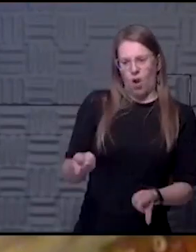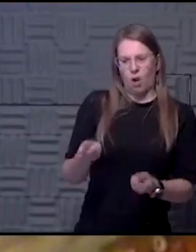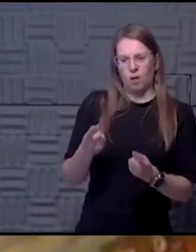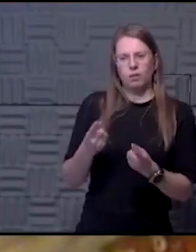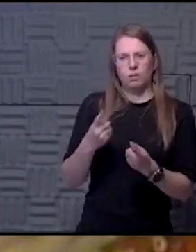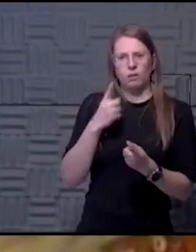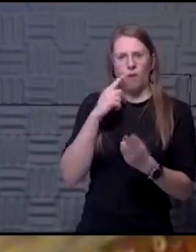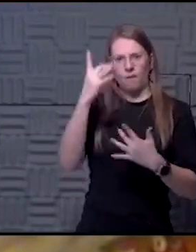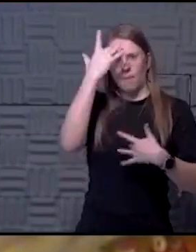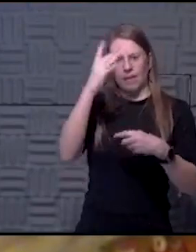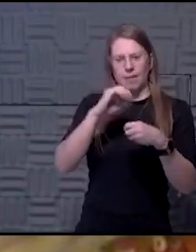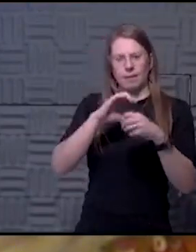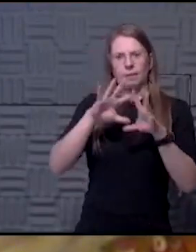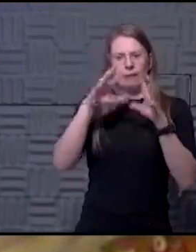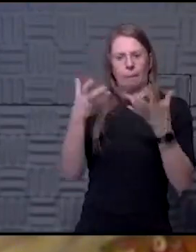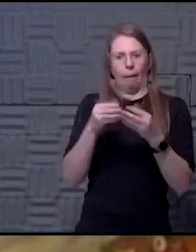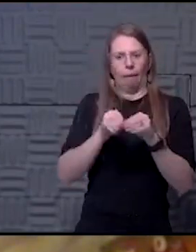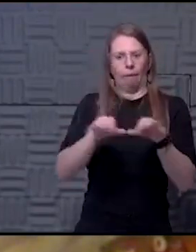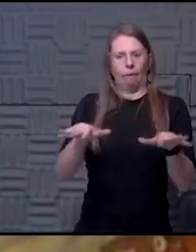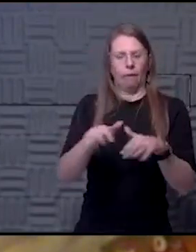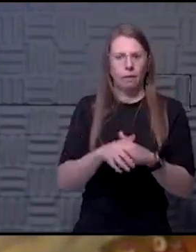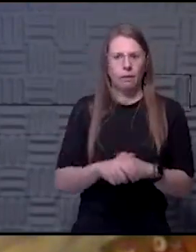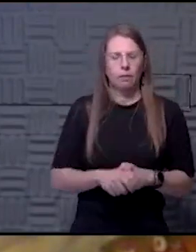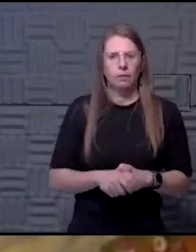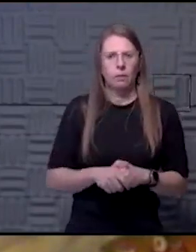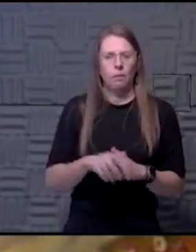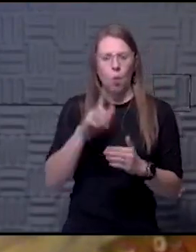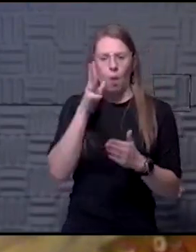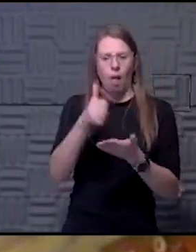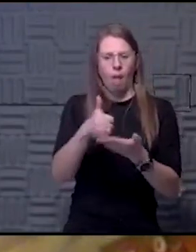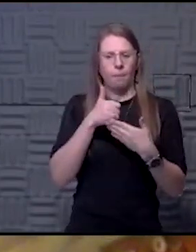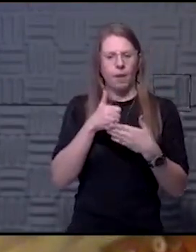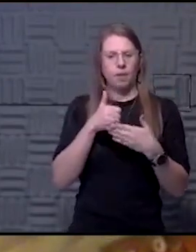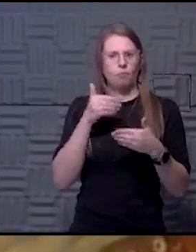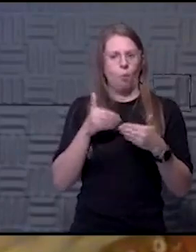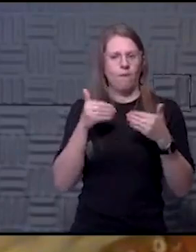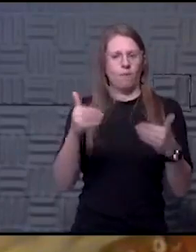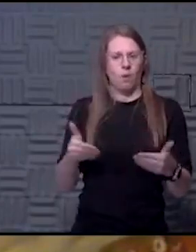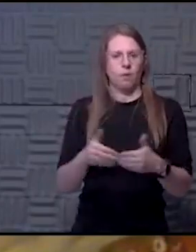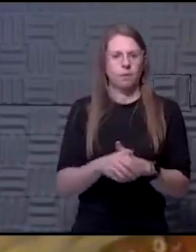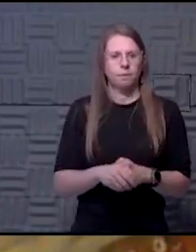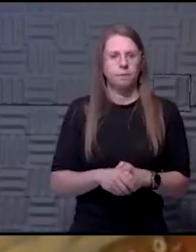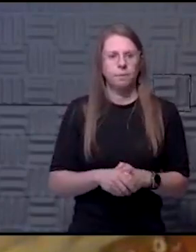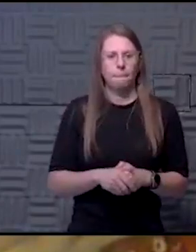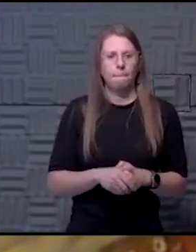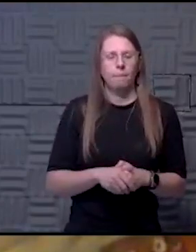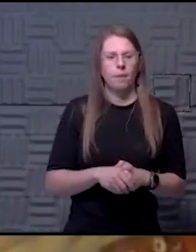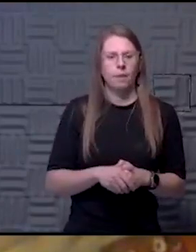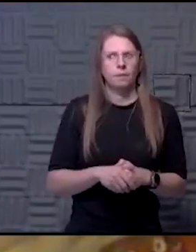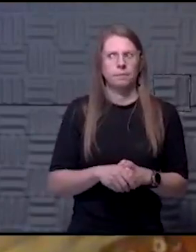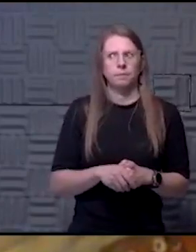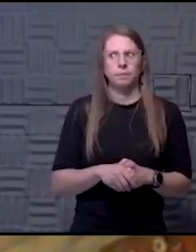pandemic that will help us moving forward. Lee, the Moderna vaccine?